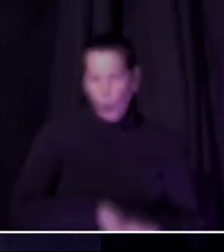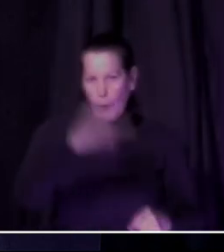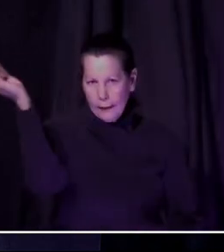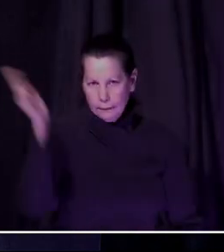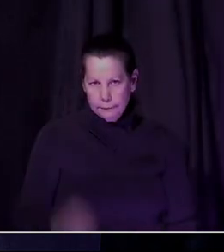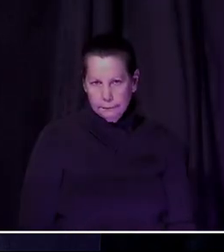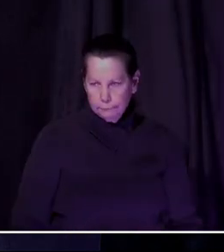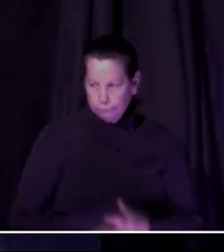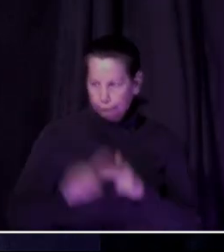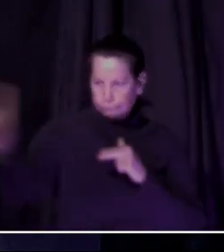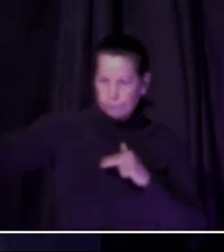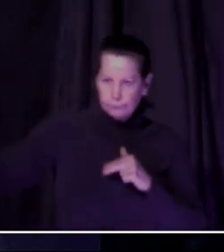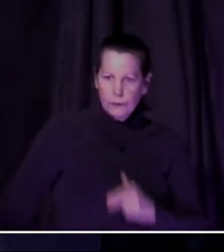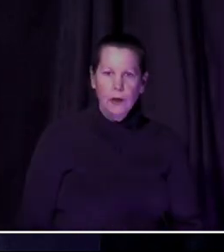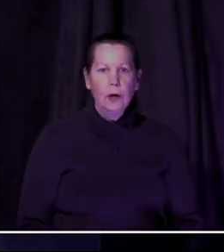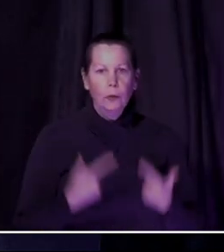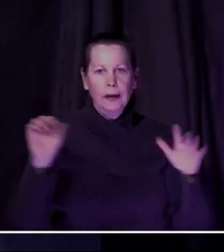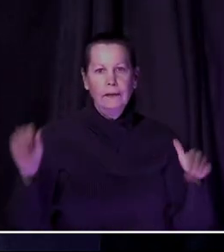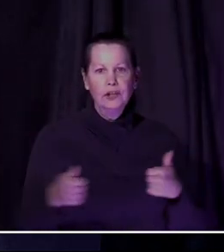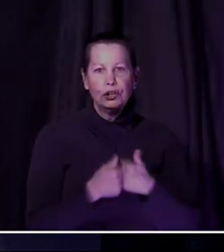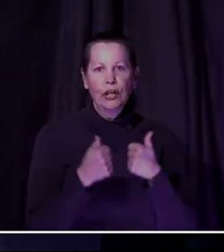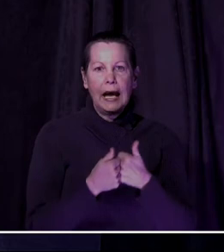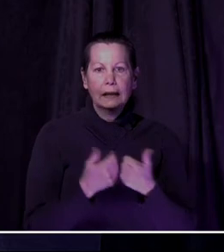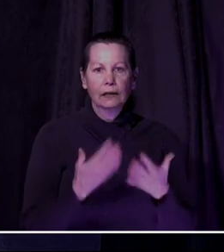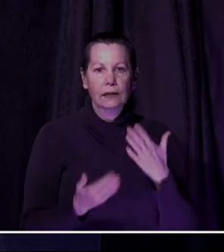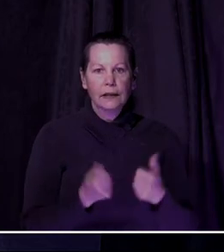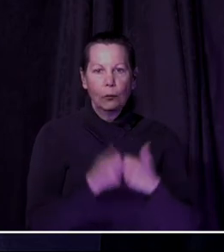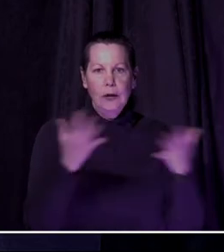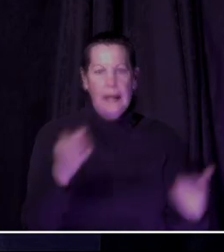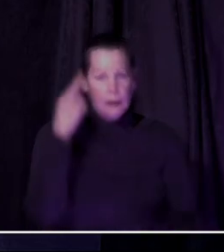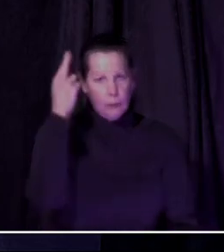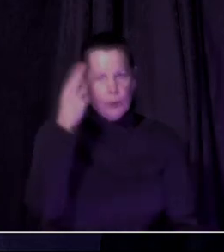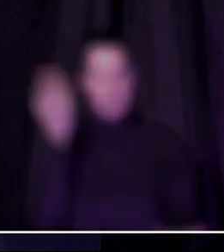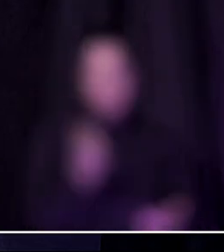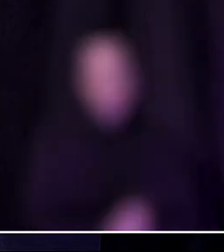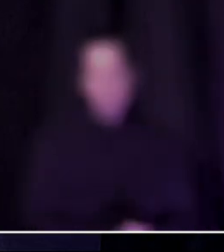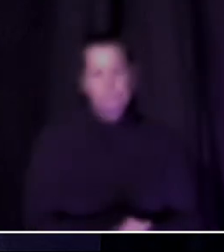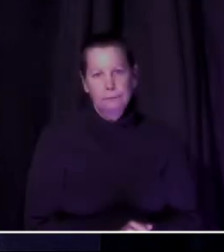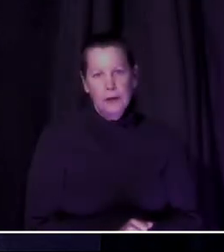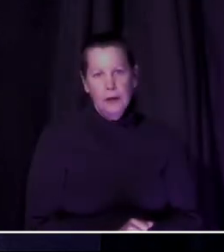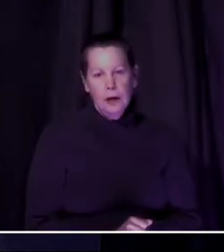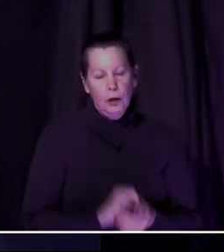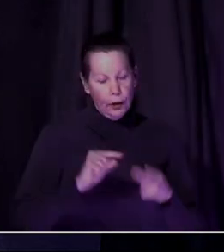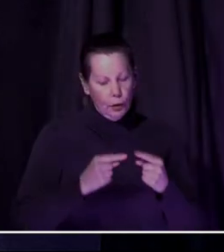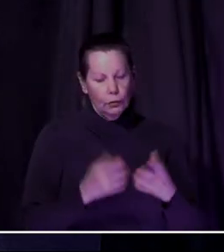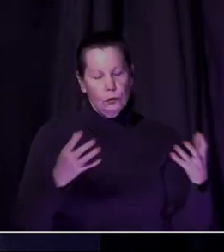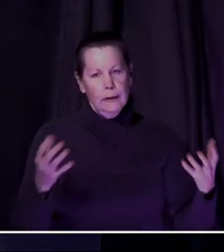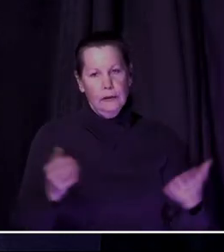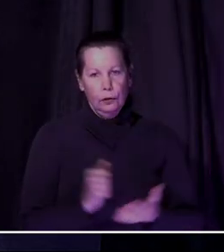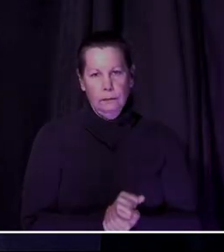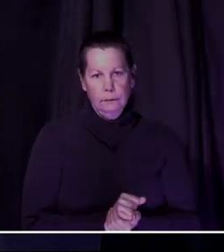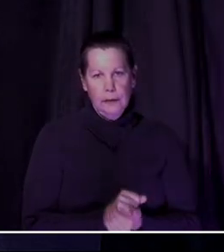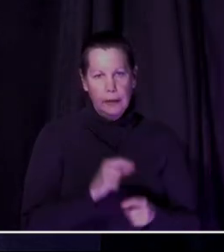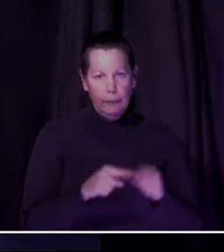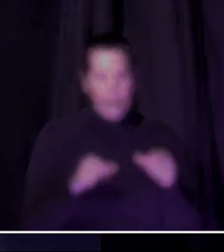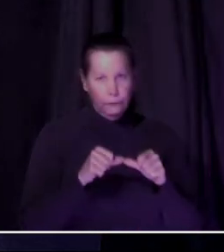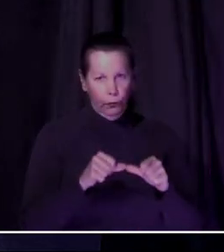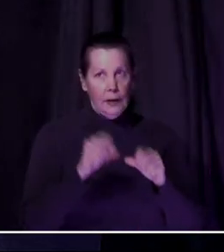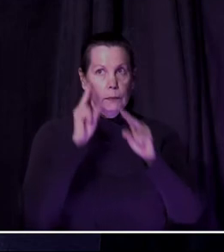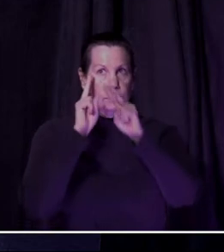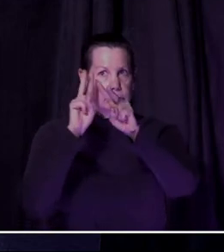and walk away when life's challenges seem pointless or it's too painful. But if you keep